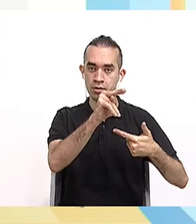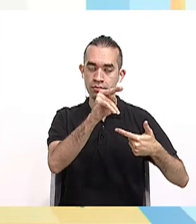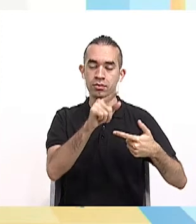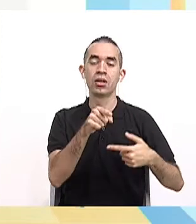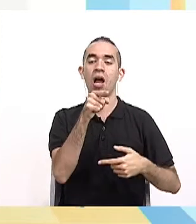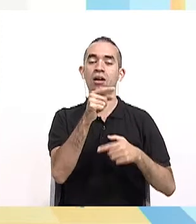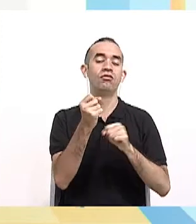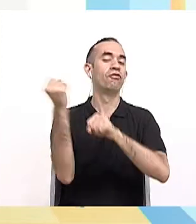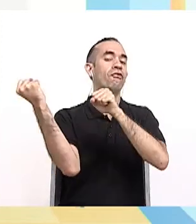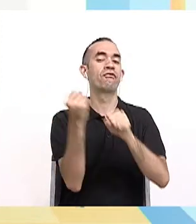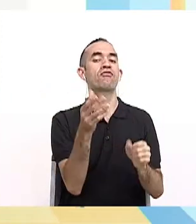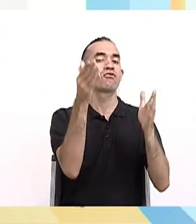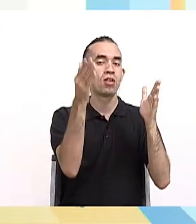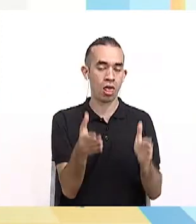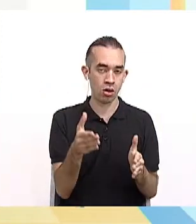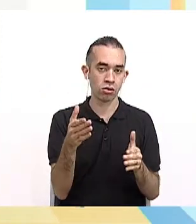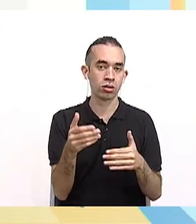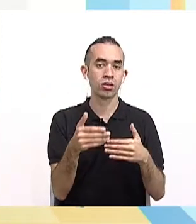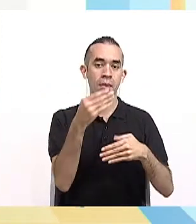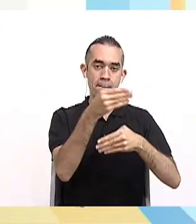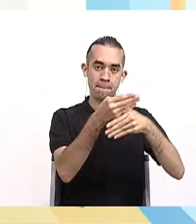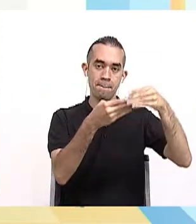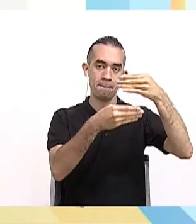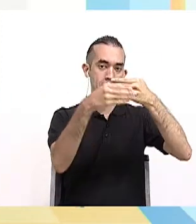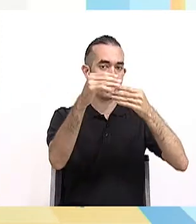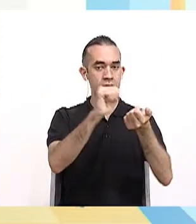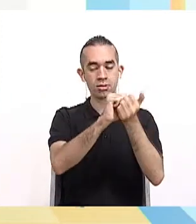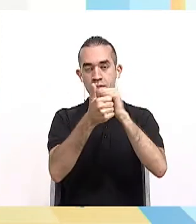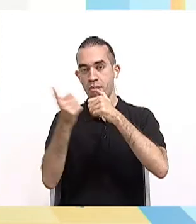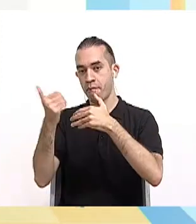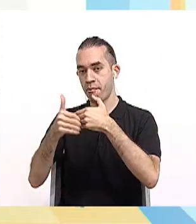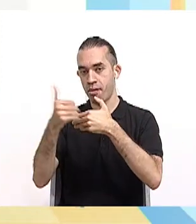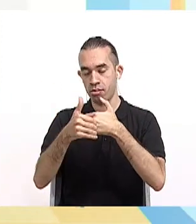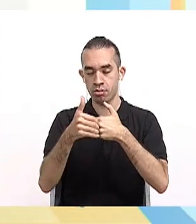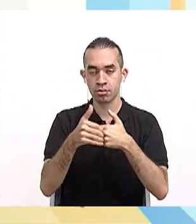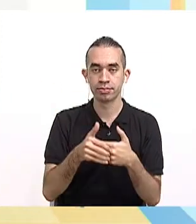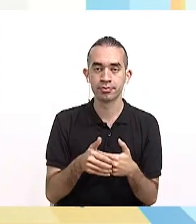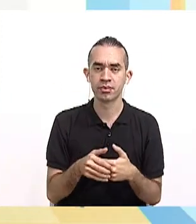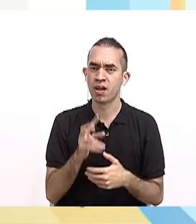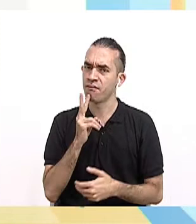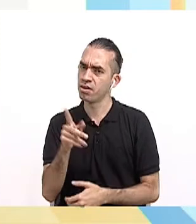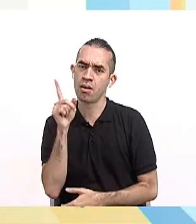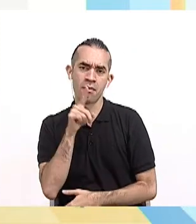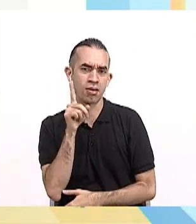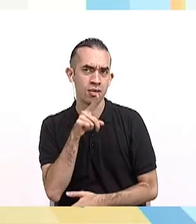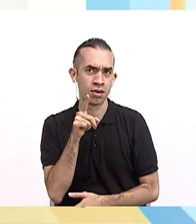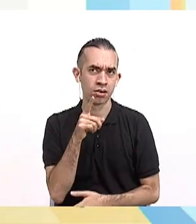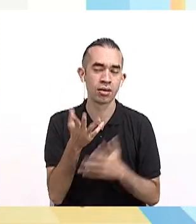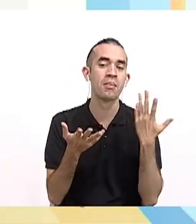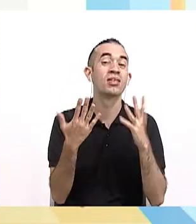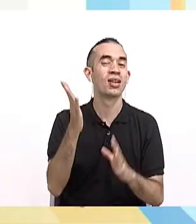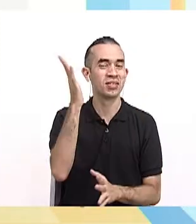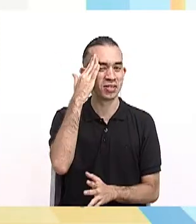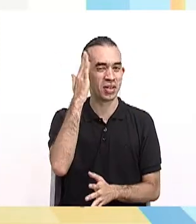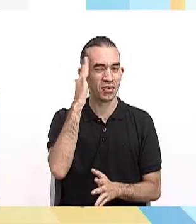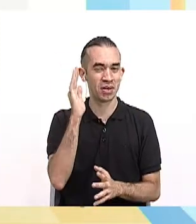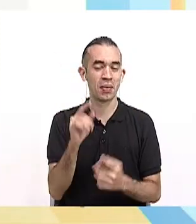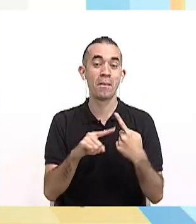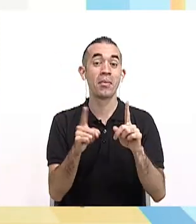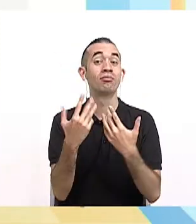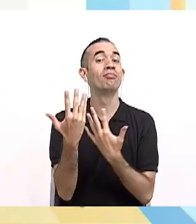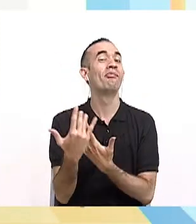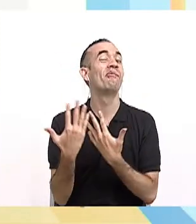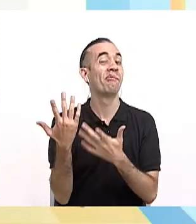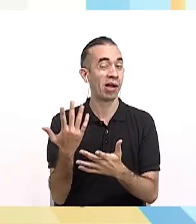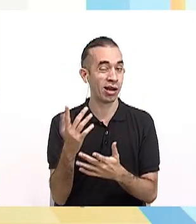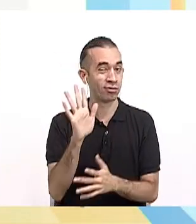founder of Bricks to Bread. Is that true or is that false? Maybe you know the answer already, but wait